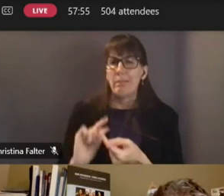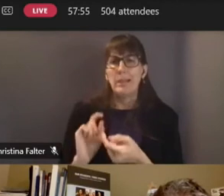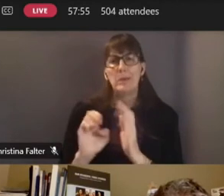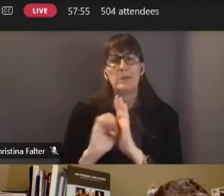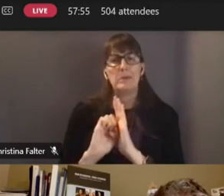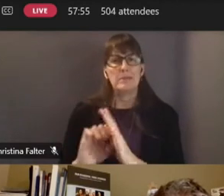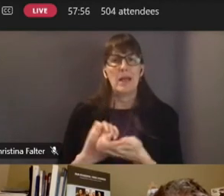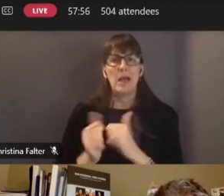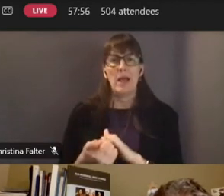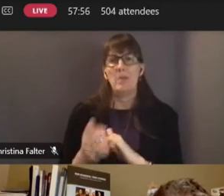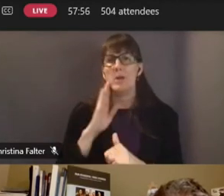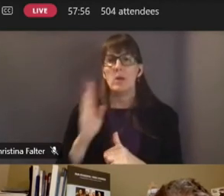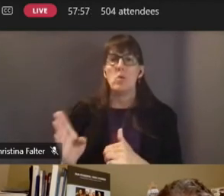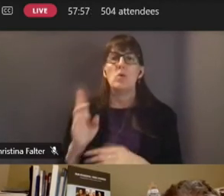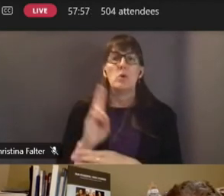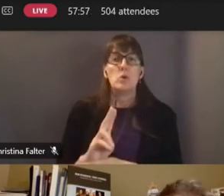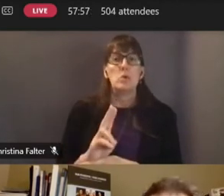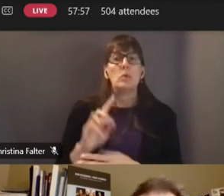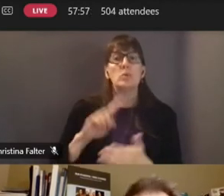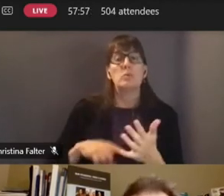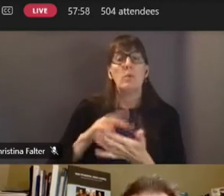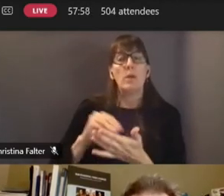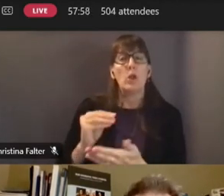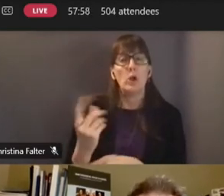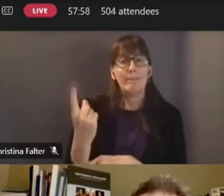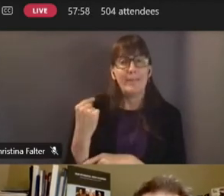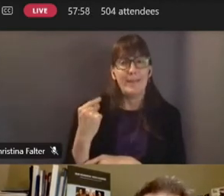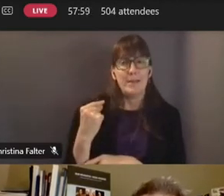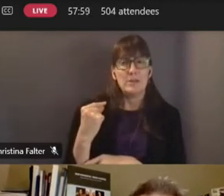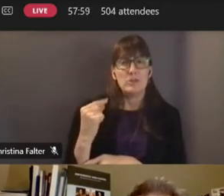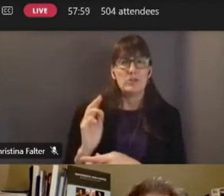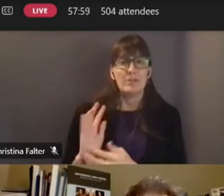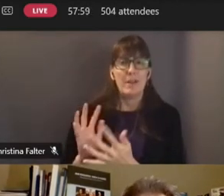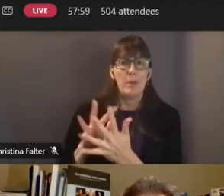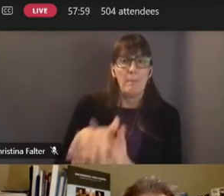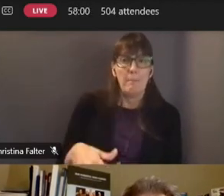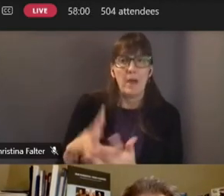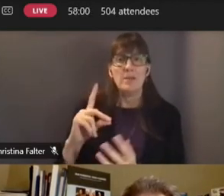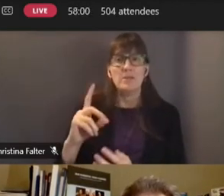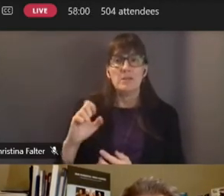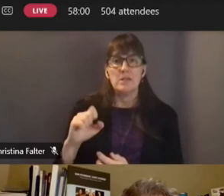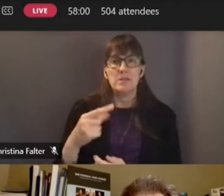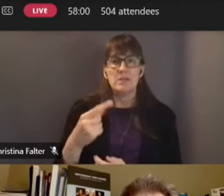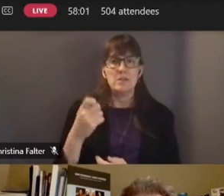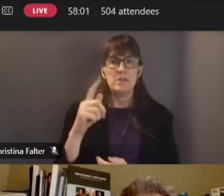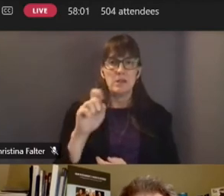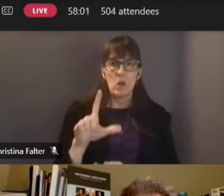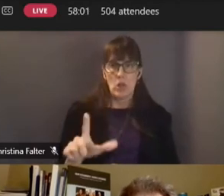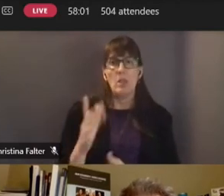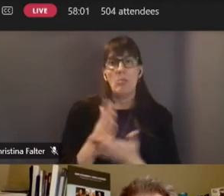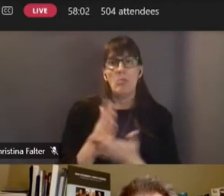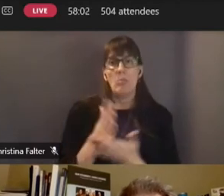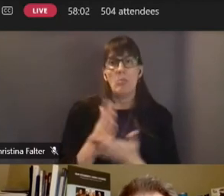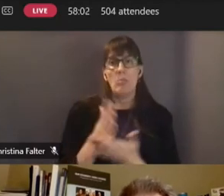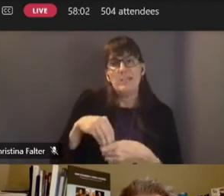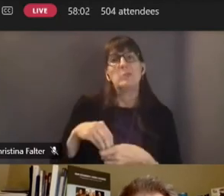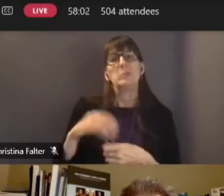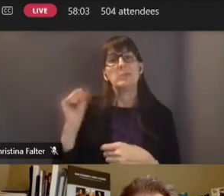on what we learned last year to embed digital components into our strong teaching practices in Seattle schools.